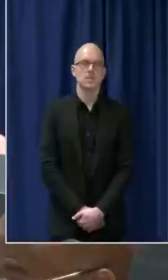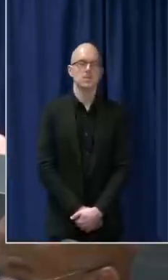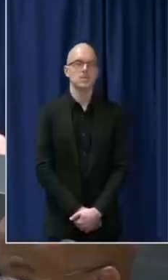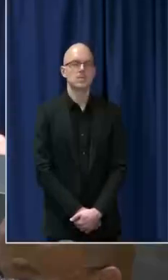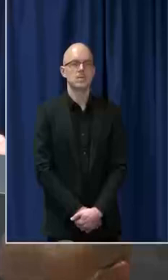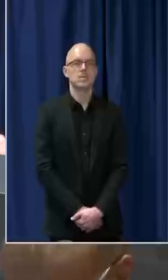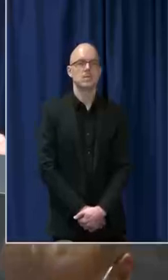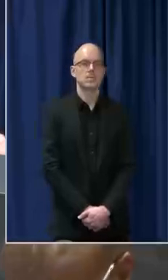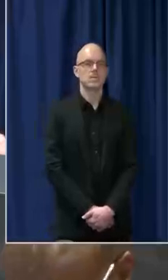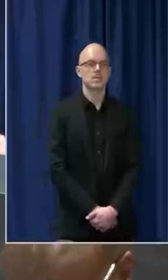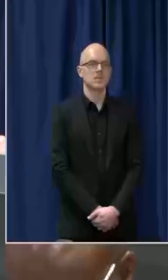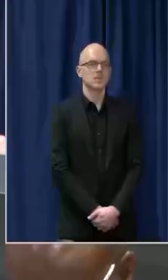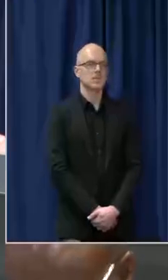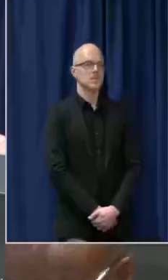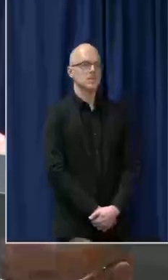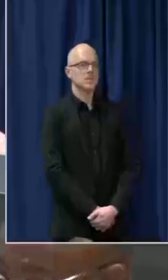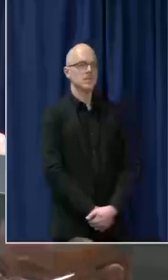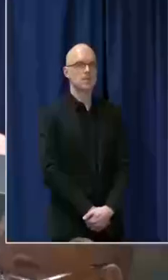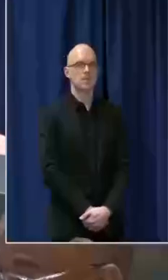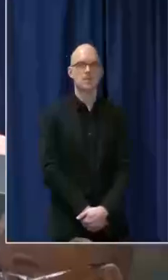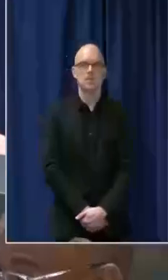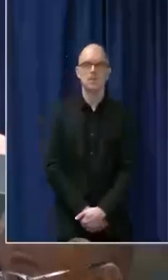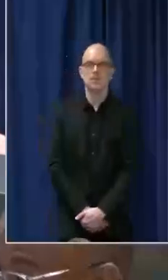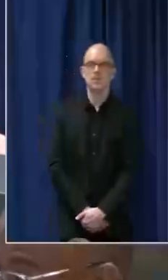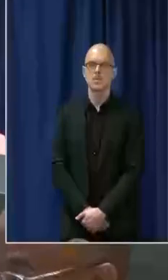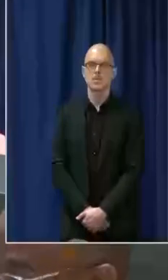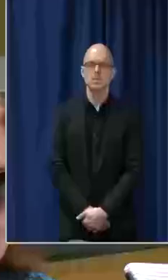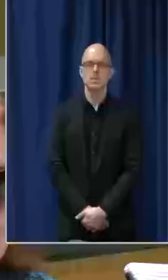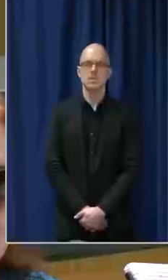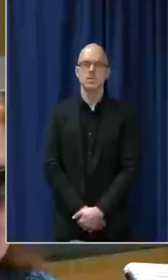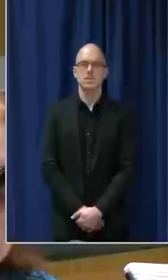Well, thank you, and have a good meeting. Kyle?